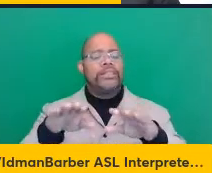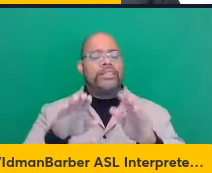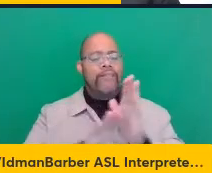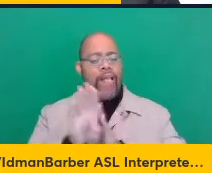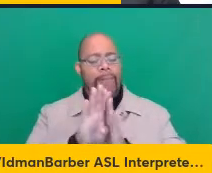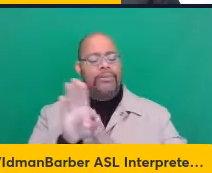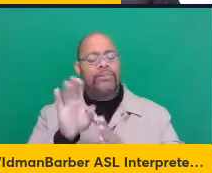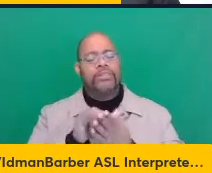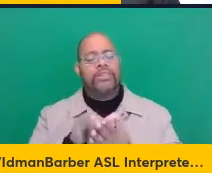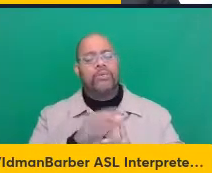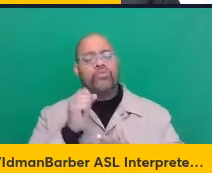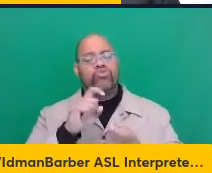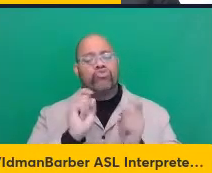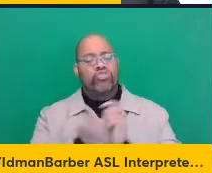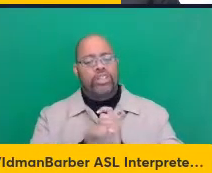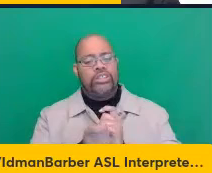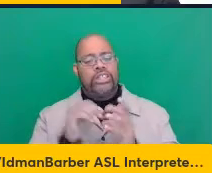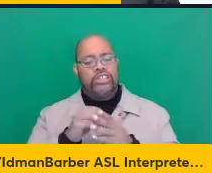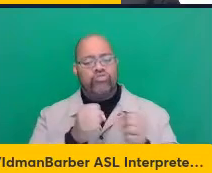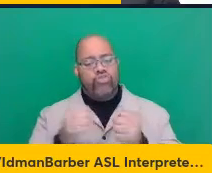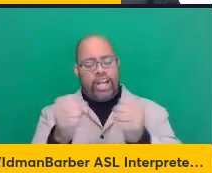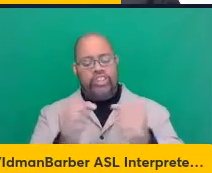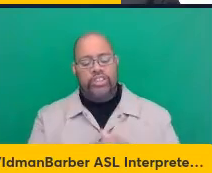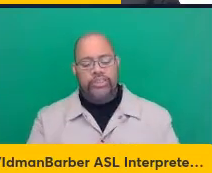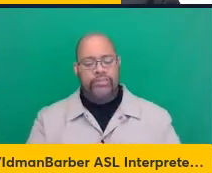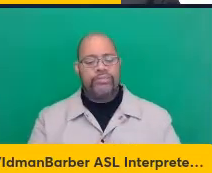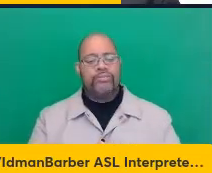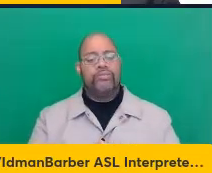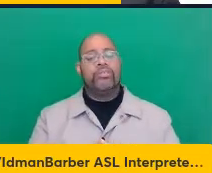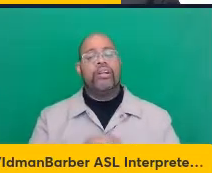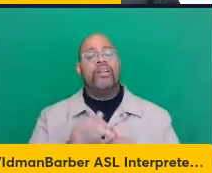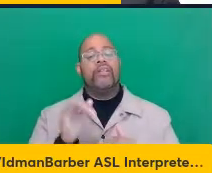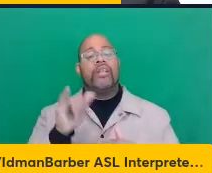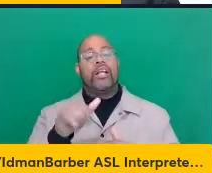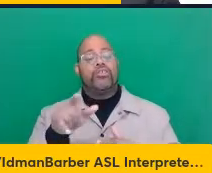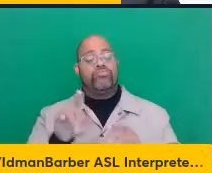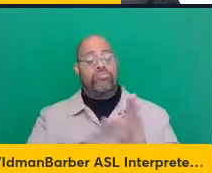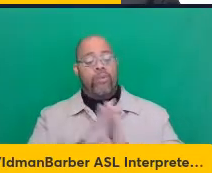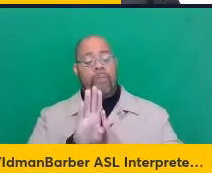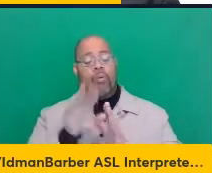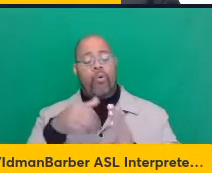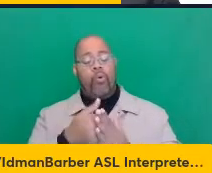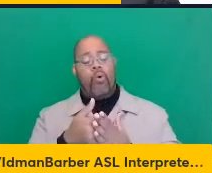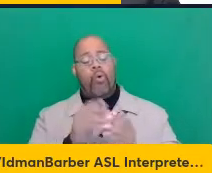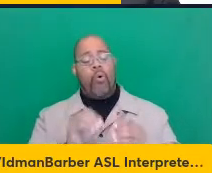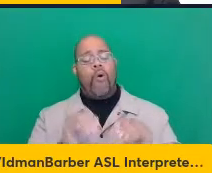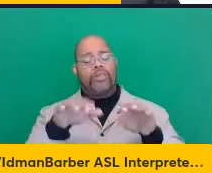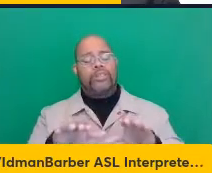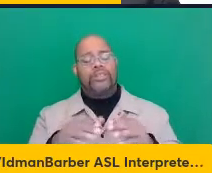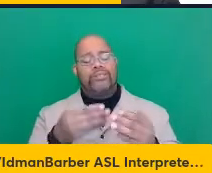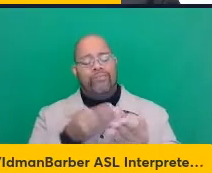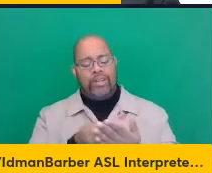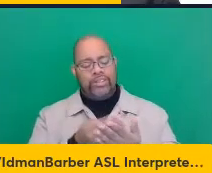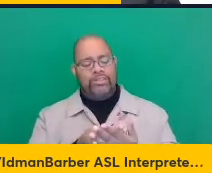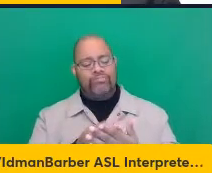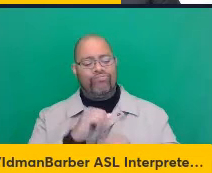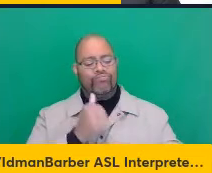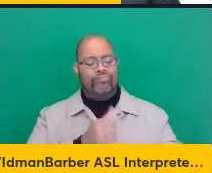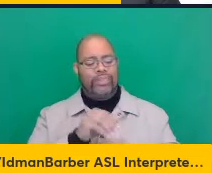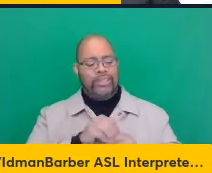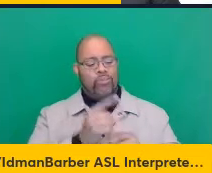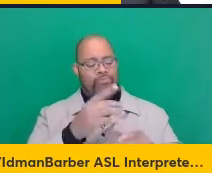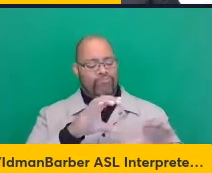this was a change in their strategy whereby they put together all the overseas funding and put it into a